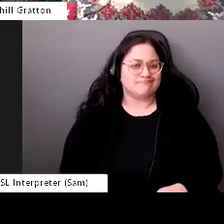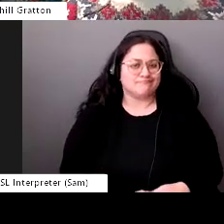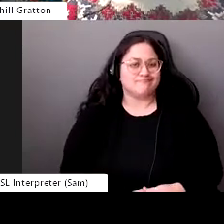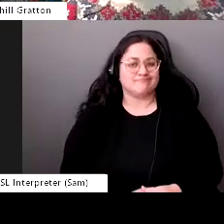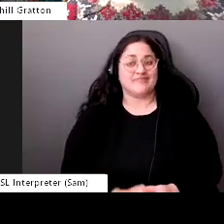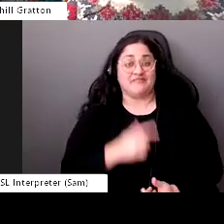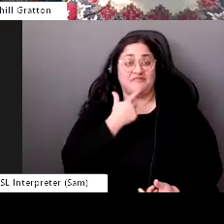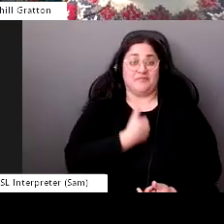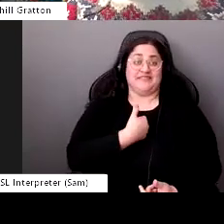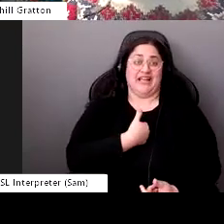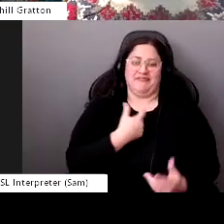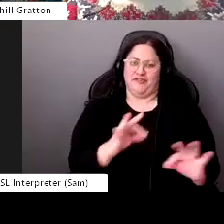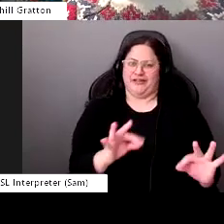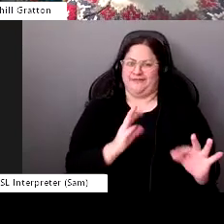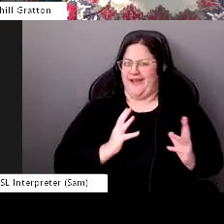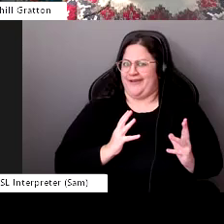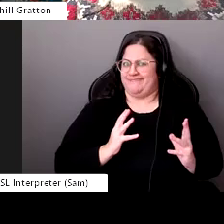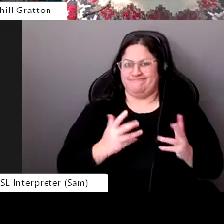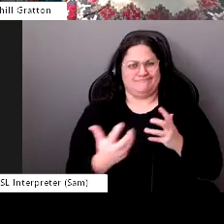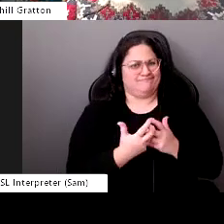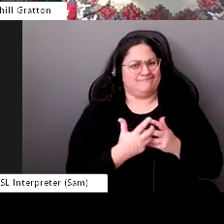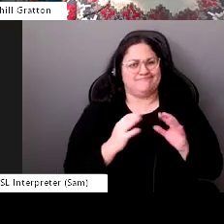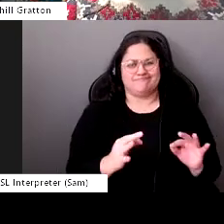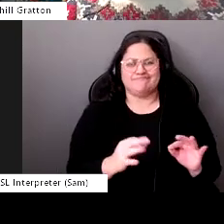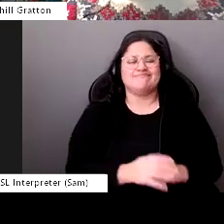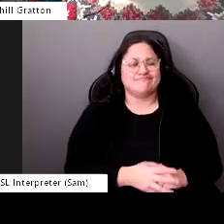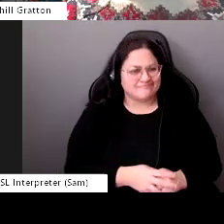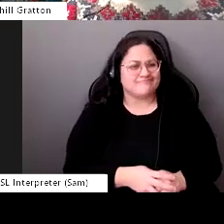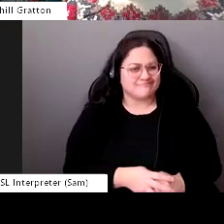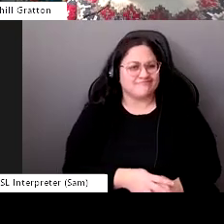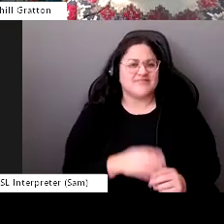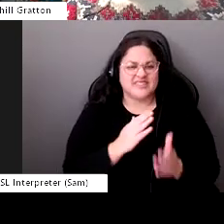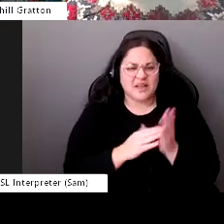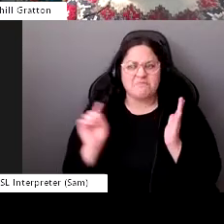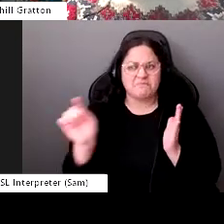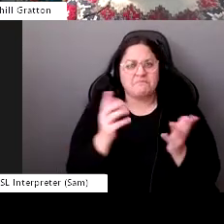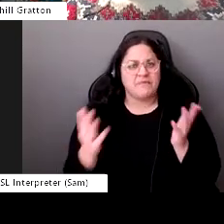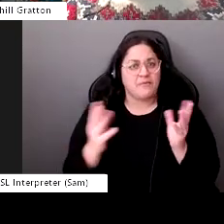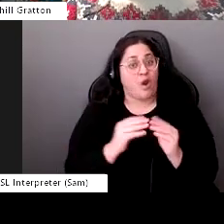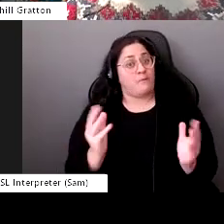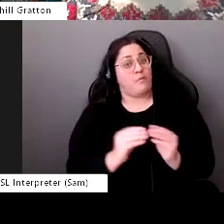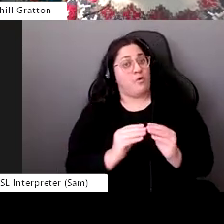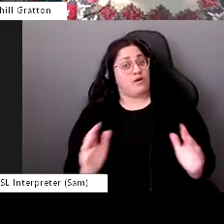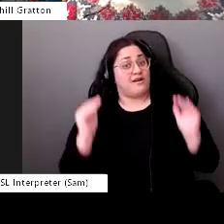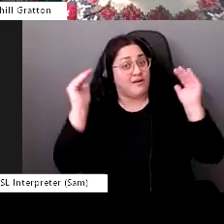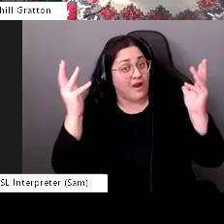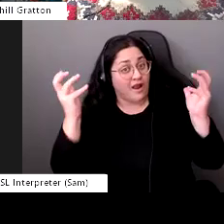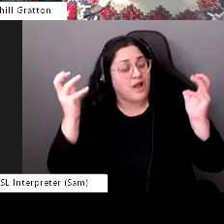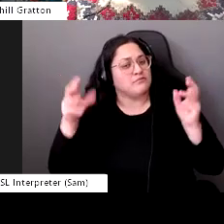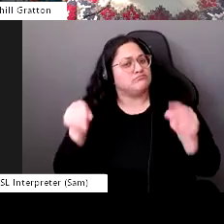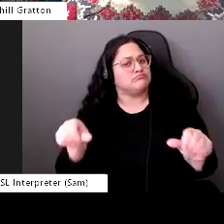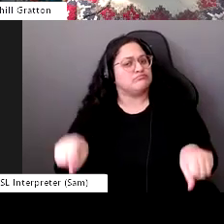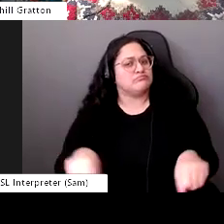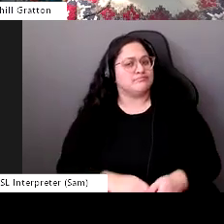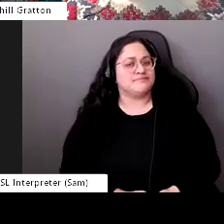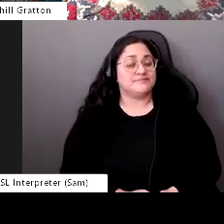happy with the free version right now for what I need to do to meet my needs. The other good thing about it is it's certainly available on